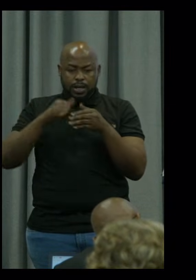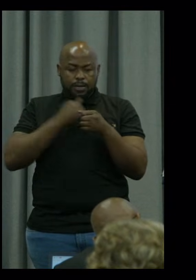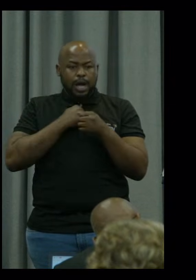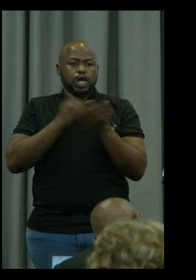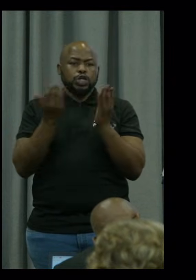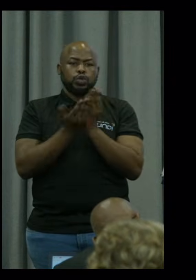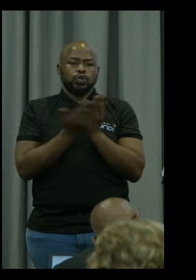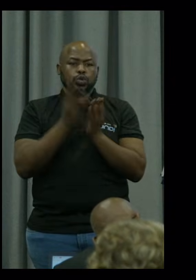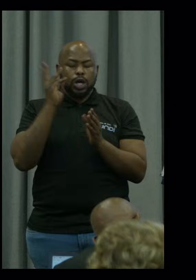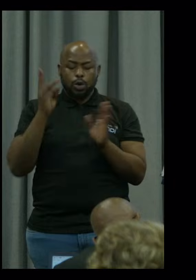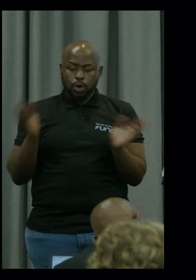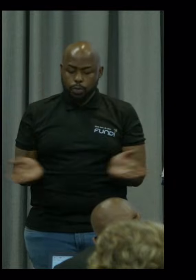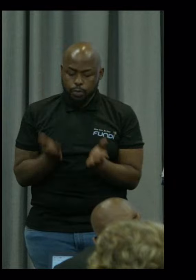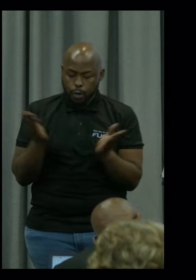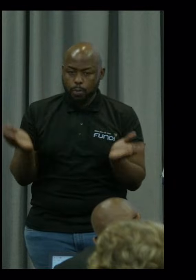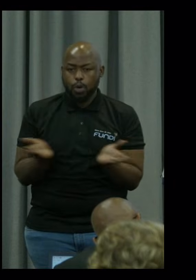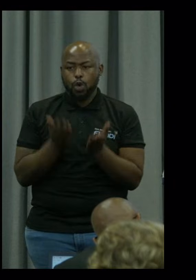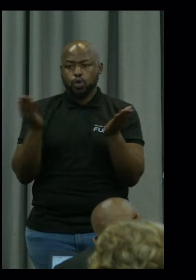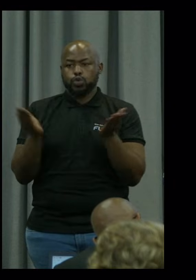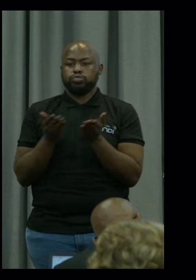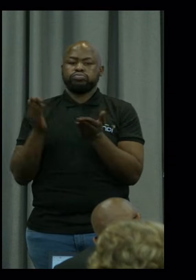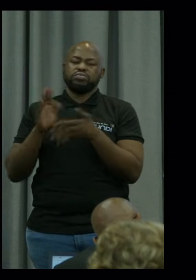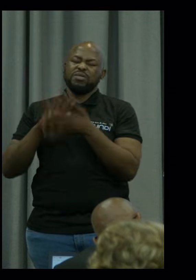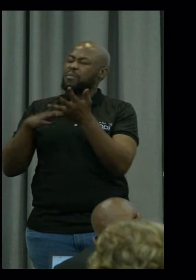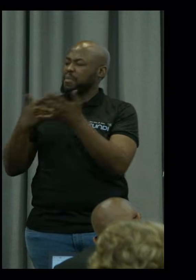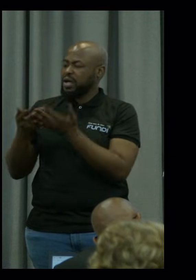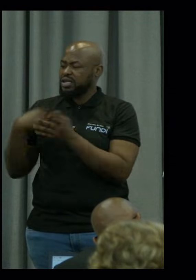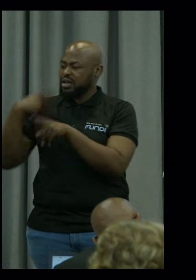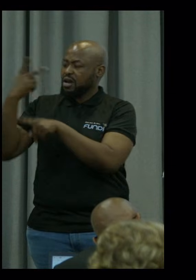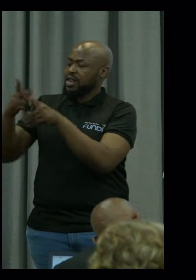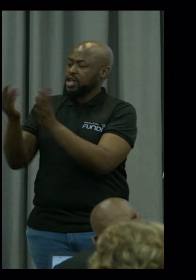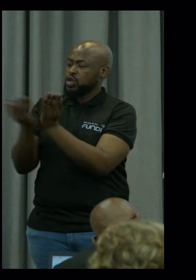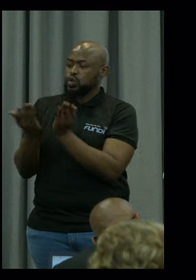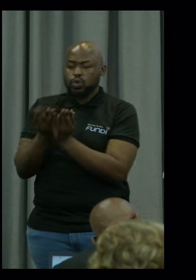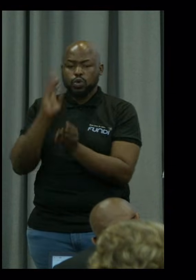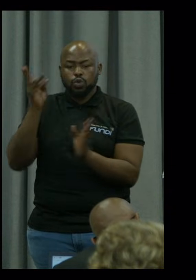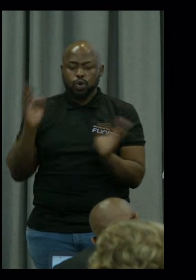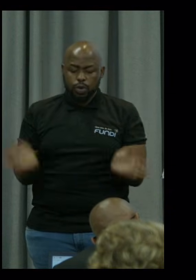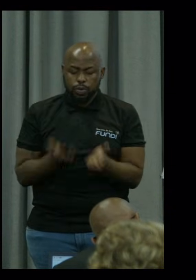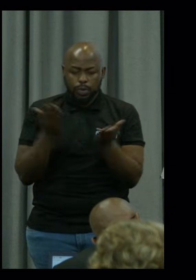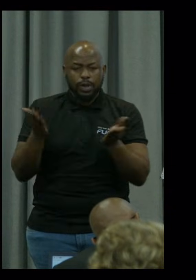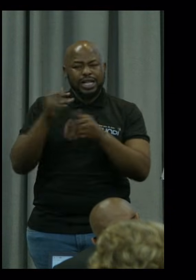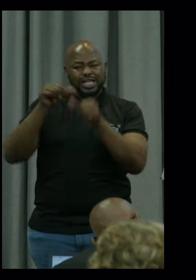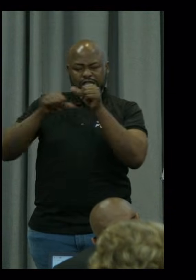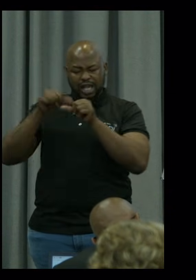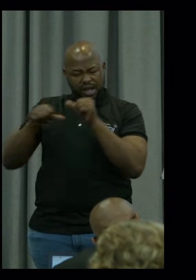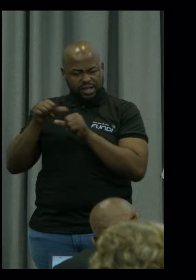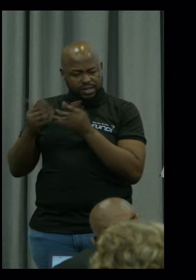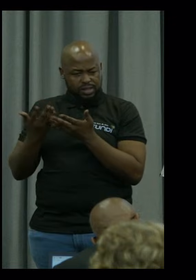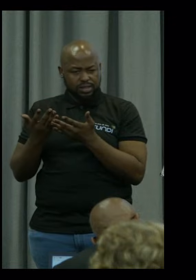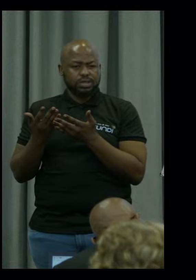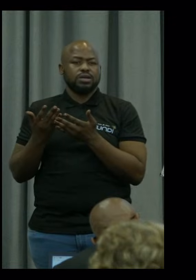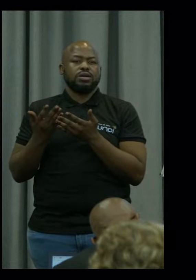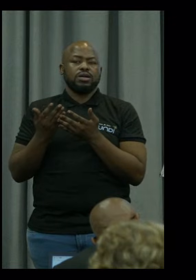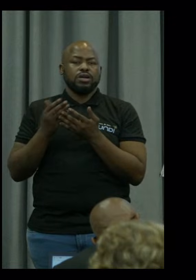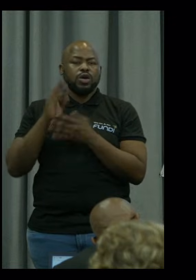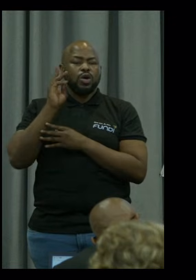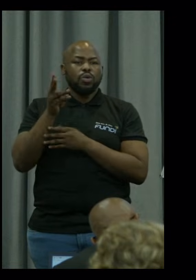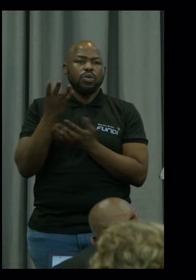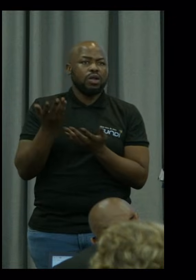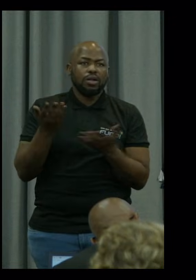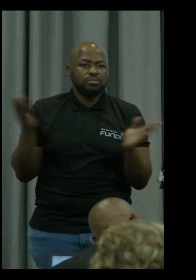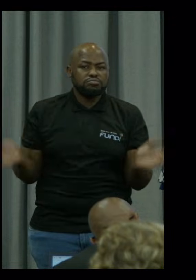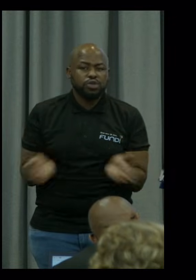going to promote mathematics. In the next school, we're going to promote science. In the next school, we're going to